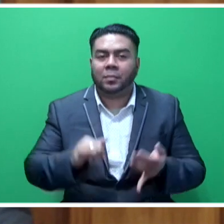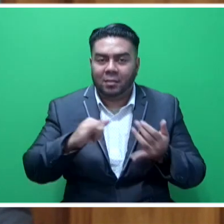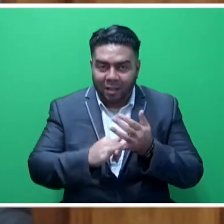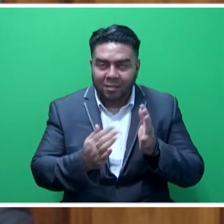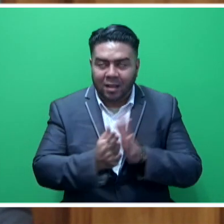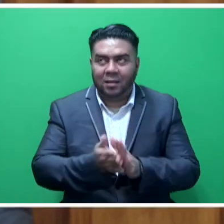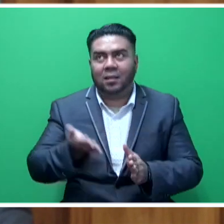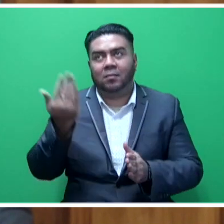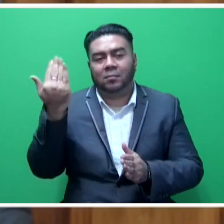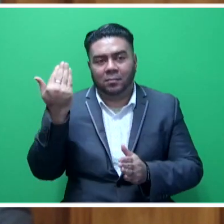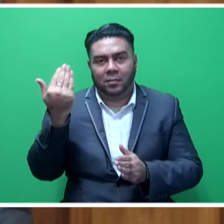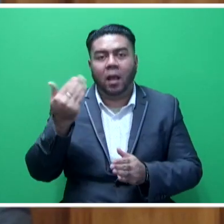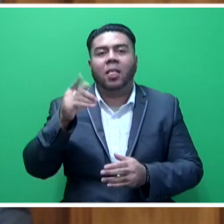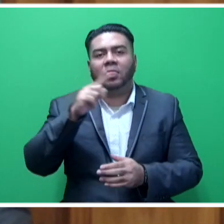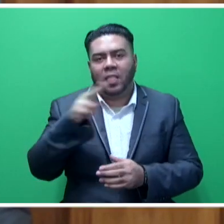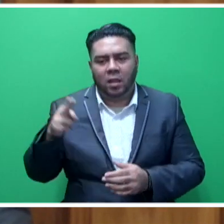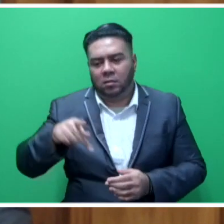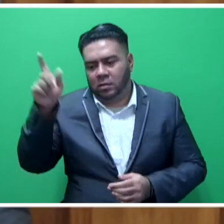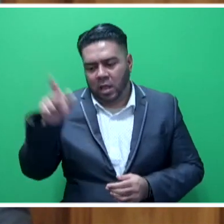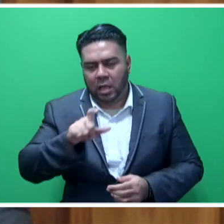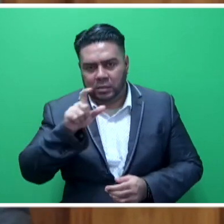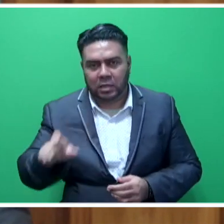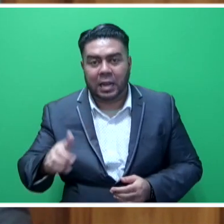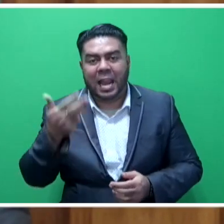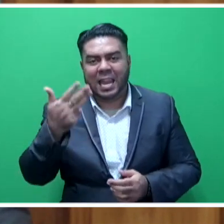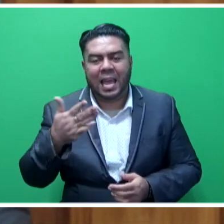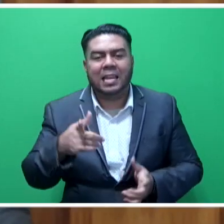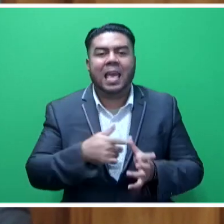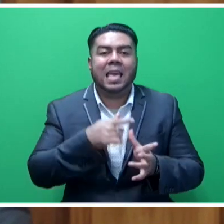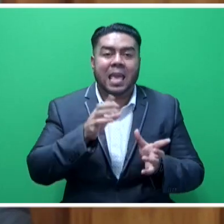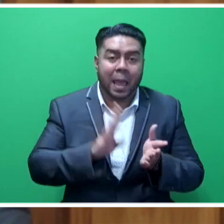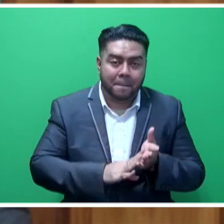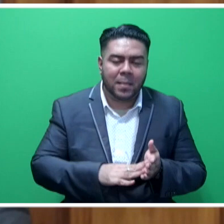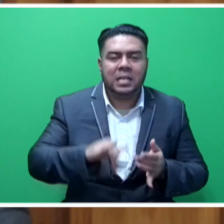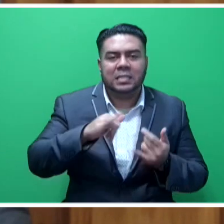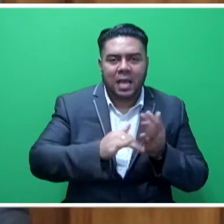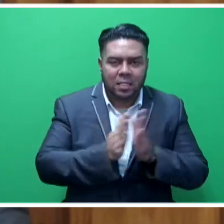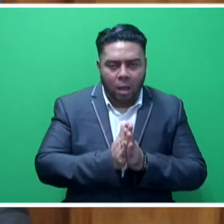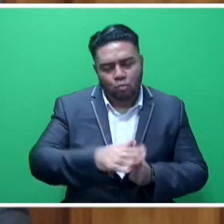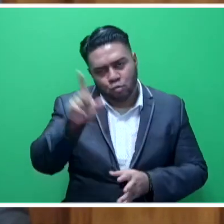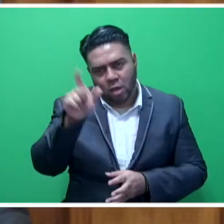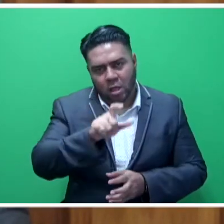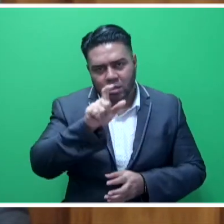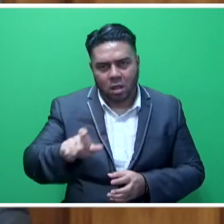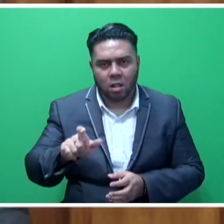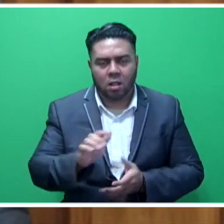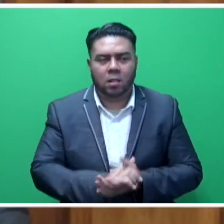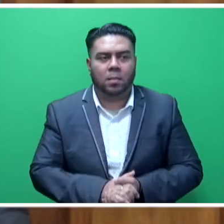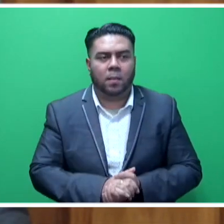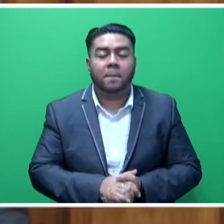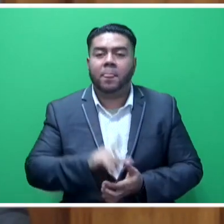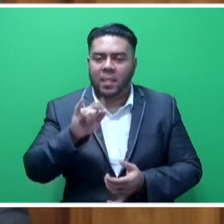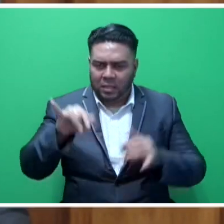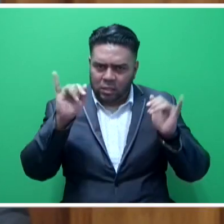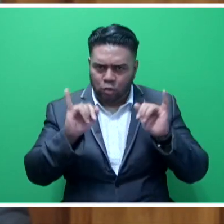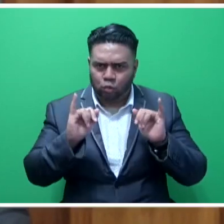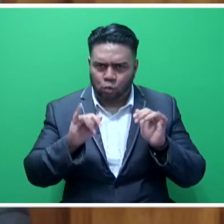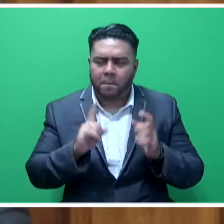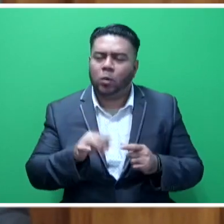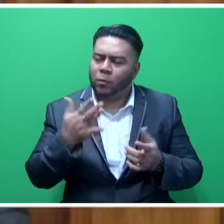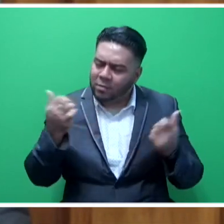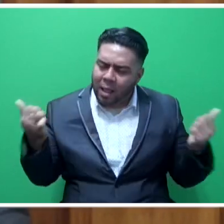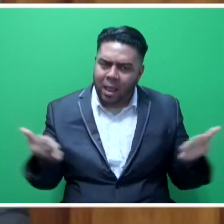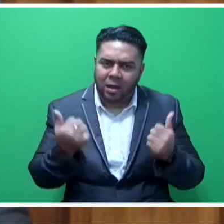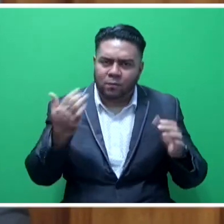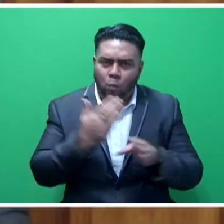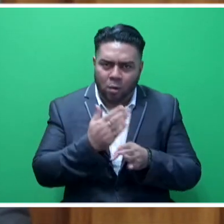Saturday, and it was cancelled 9 a.m. on Sunday morning. So that was the issue that we had. But since then, there's been a lot of work that has